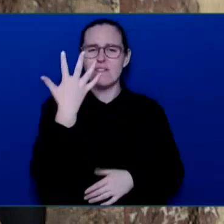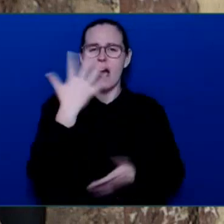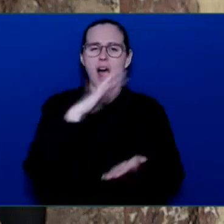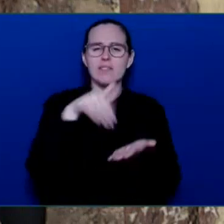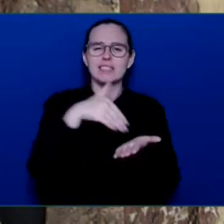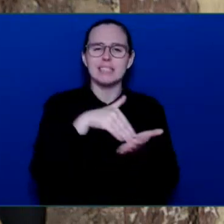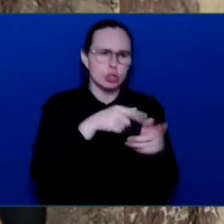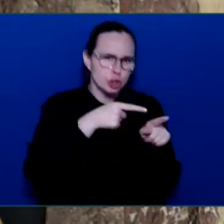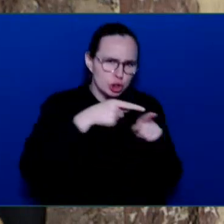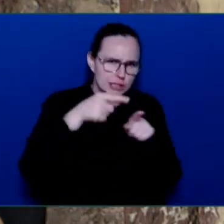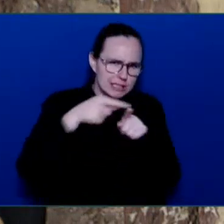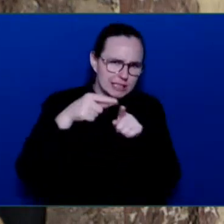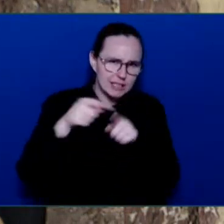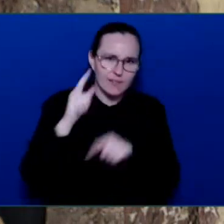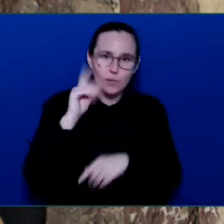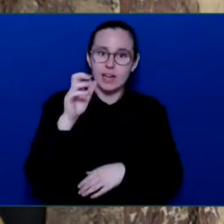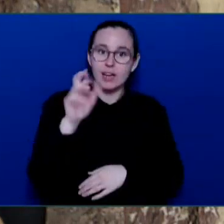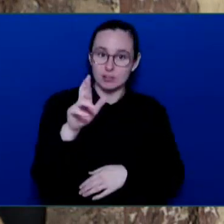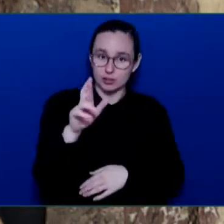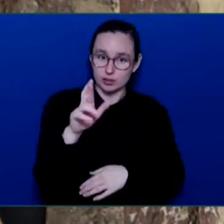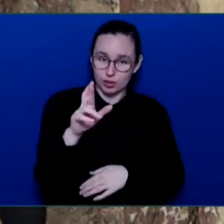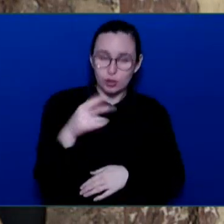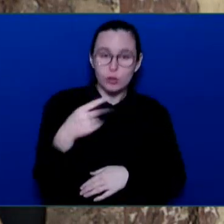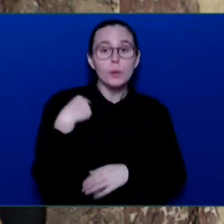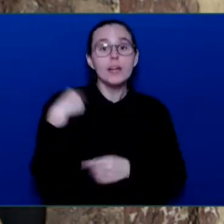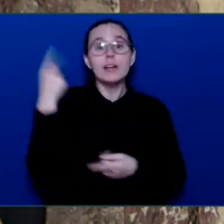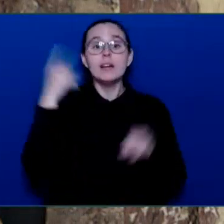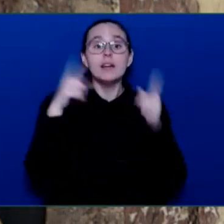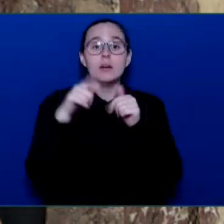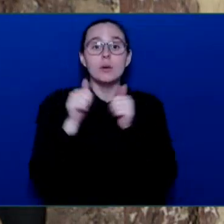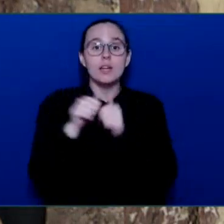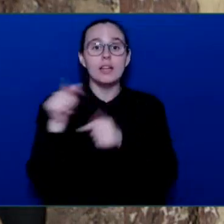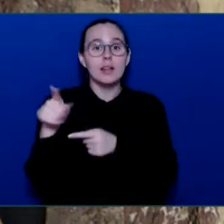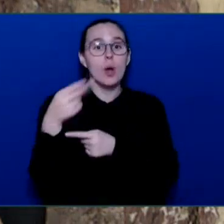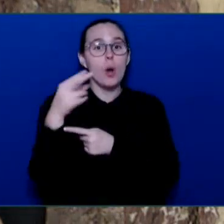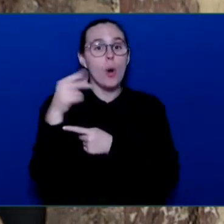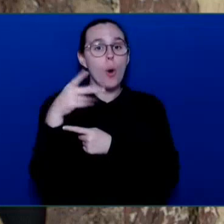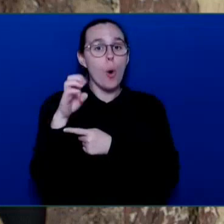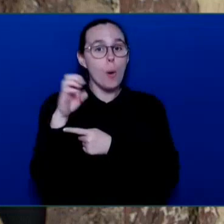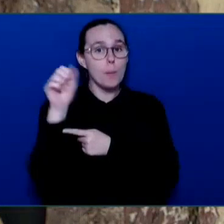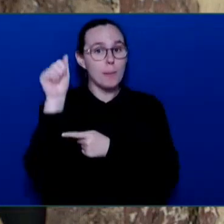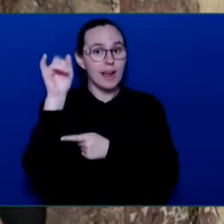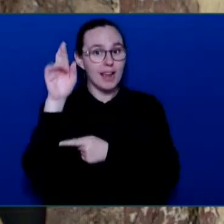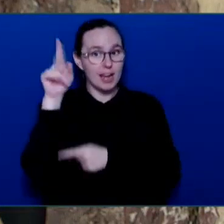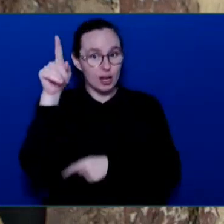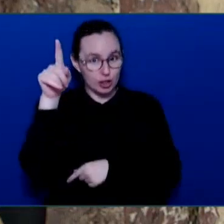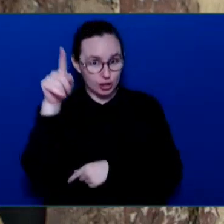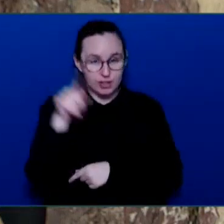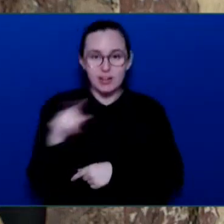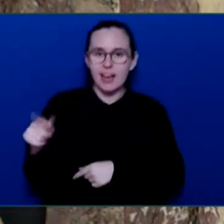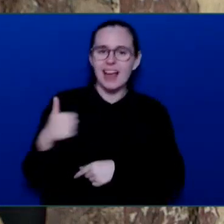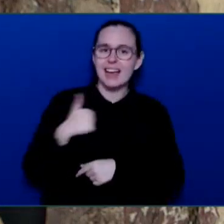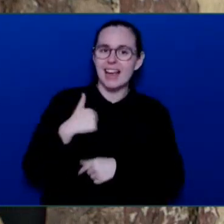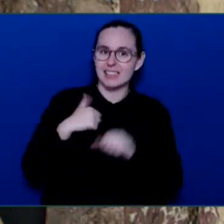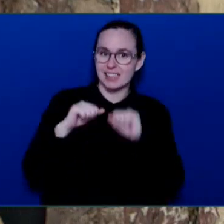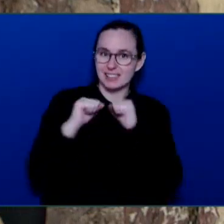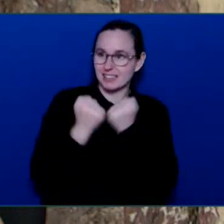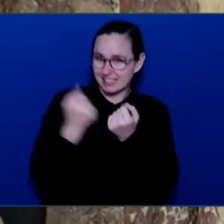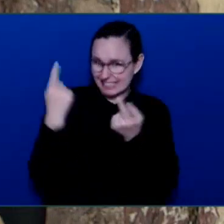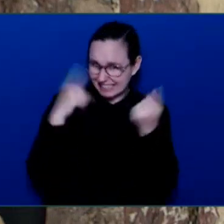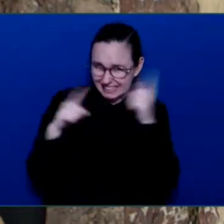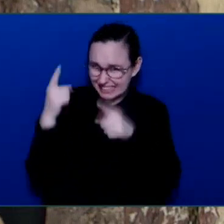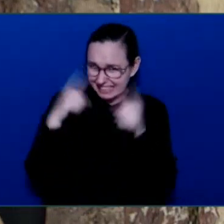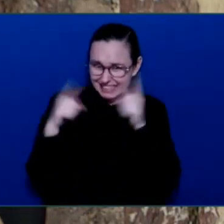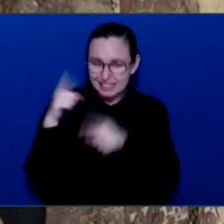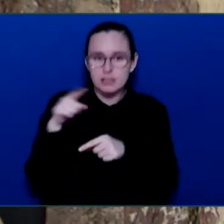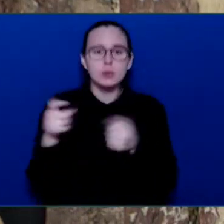Cancer Society a program to substantially assist people, not only them, but their family members, in traveling